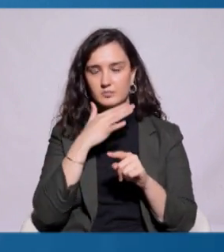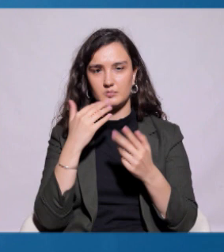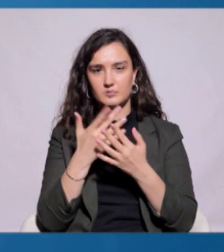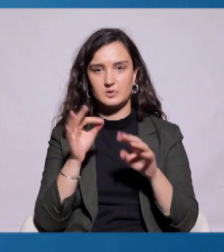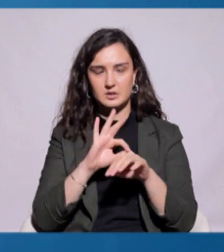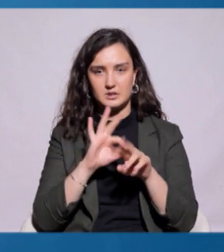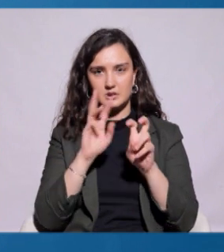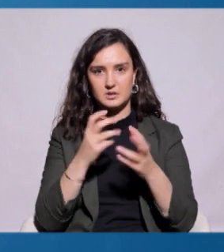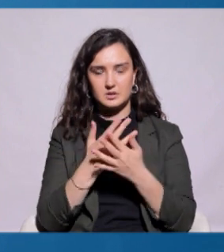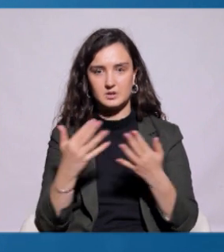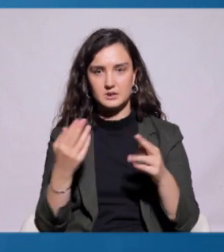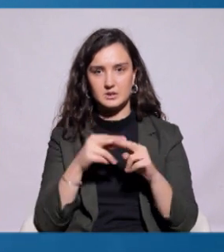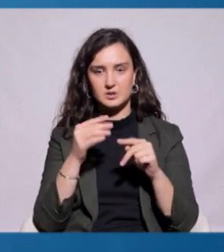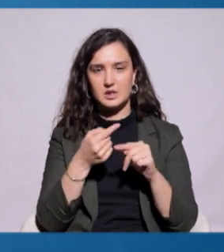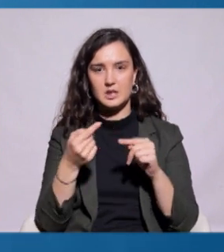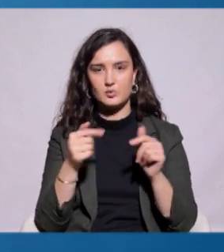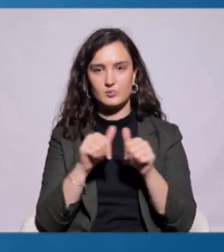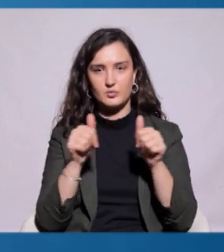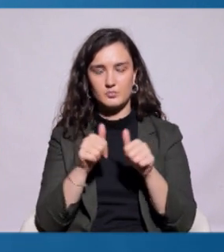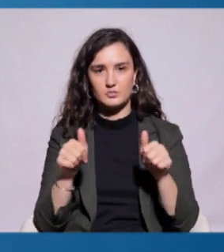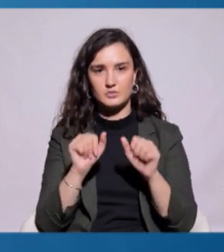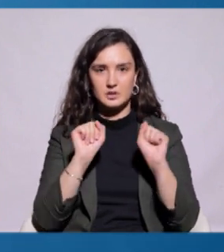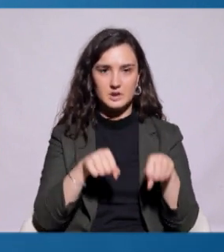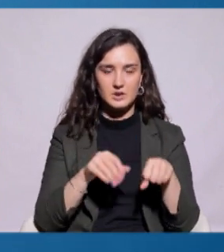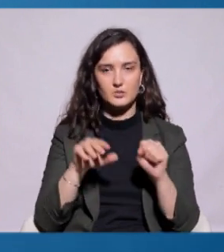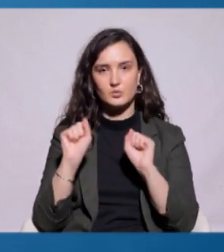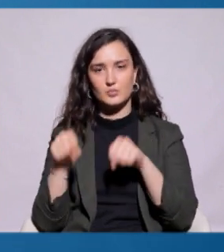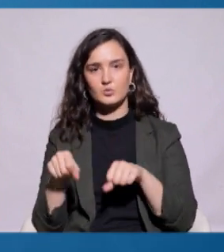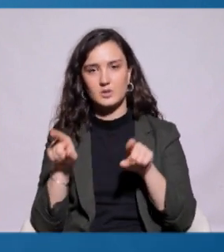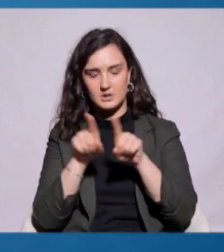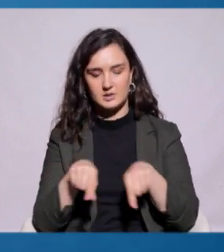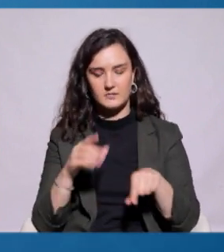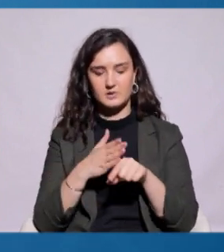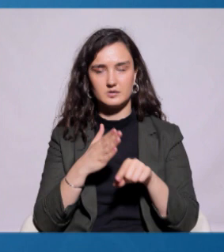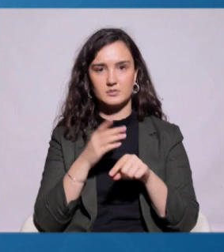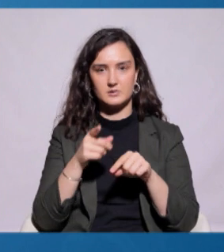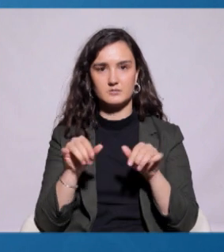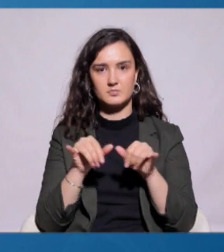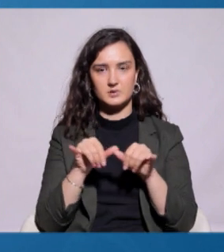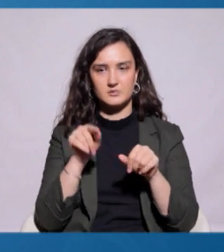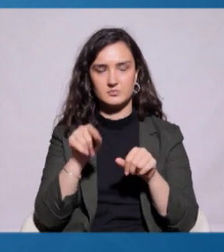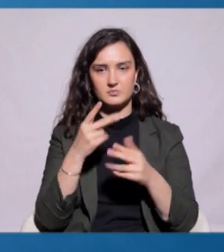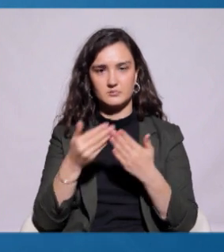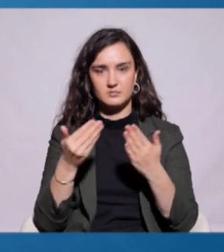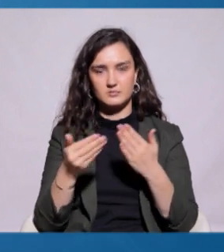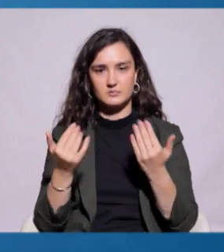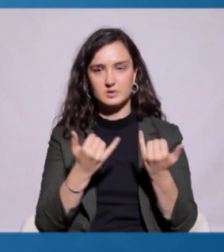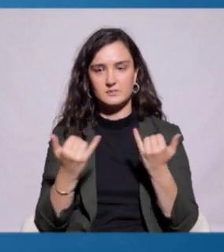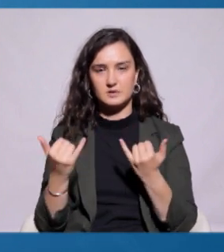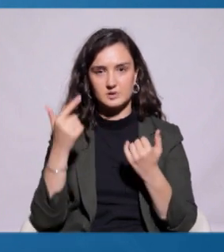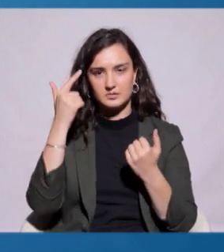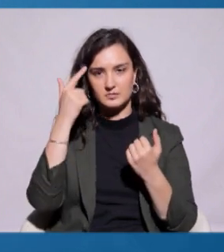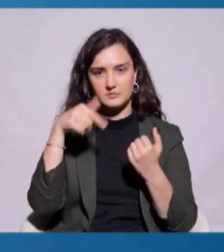of illnesses. The negative forms for can and could are also given on the table. Civil